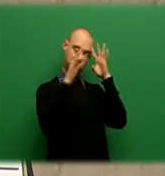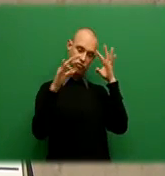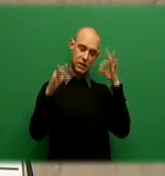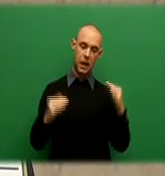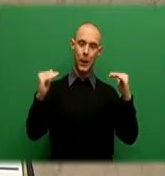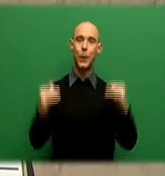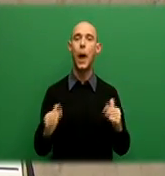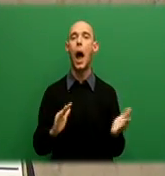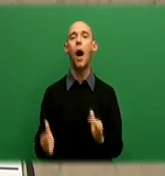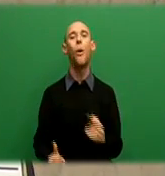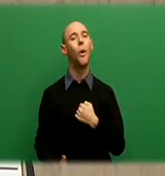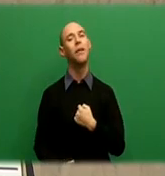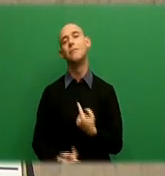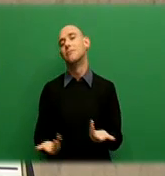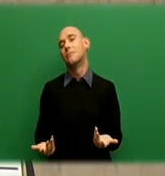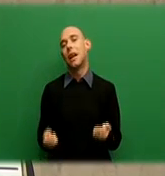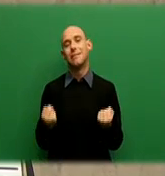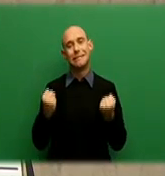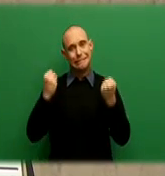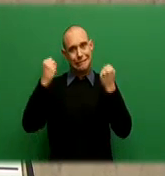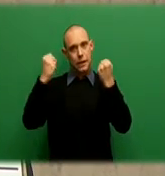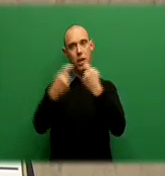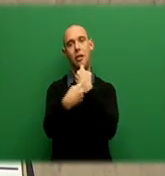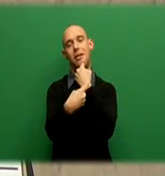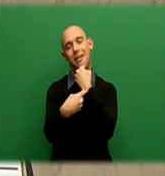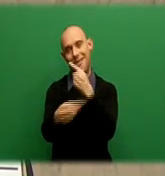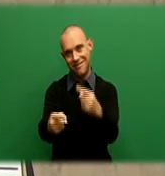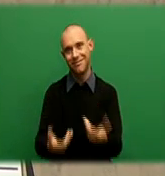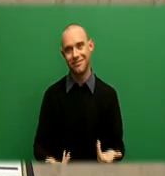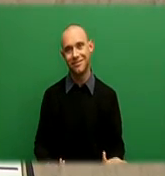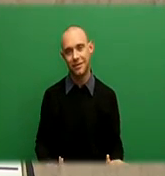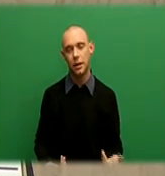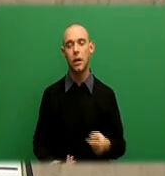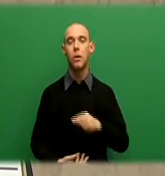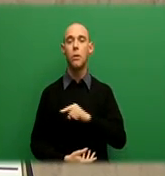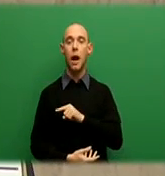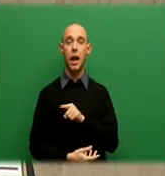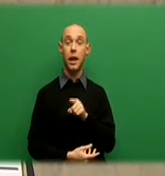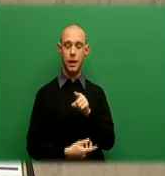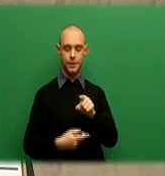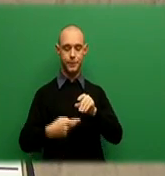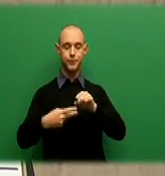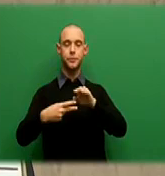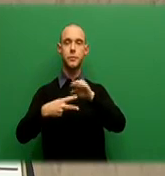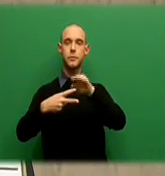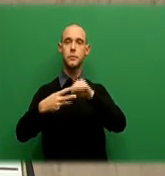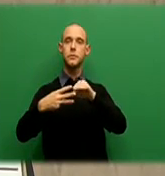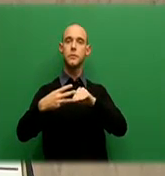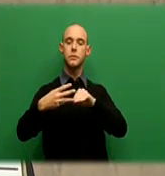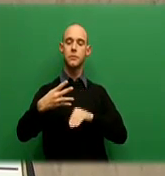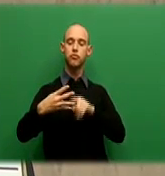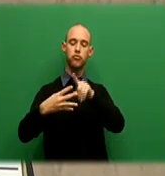because partly some of the movements would have